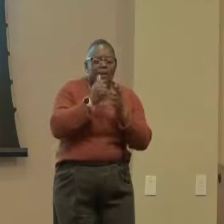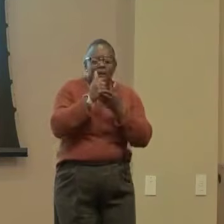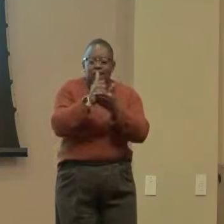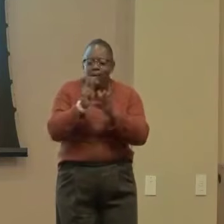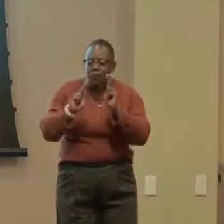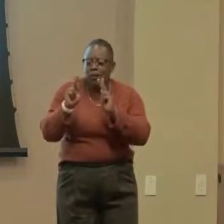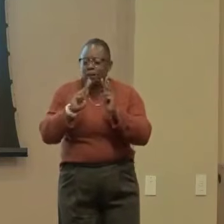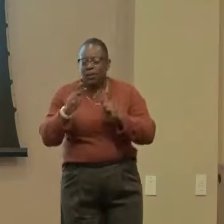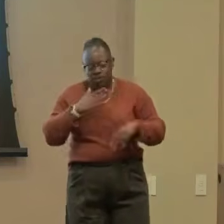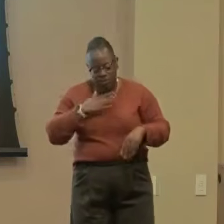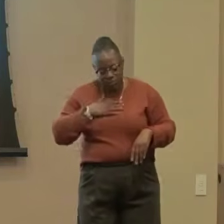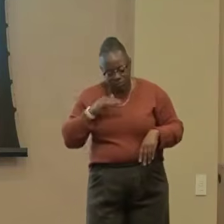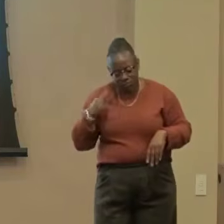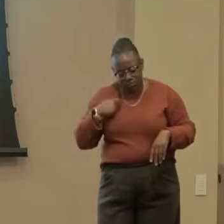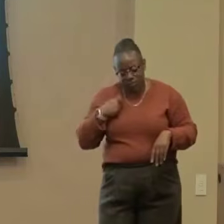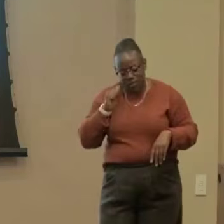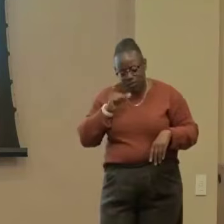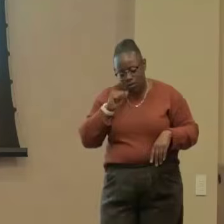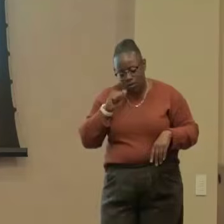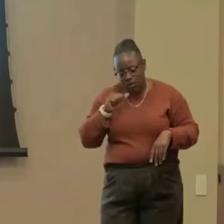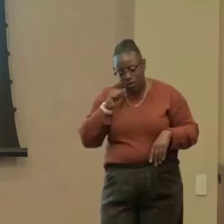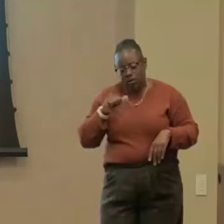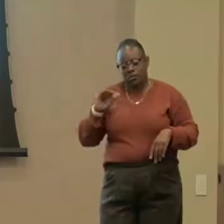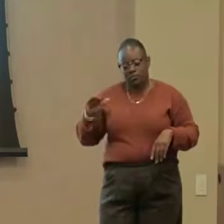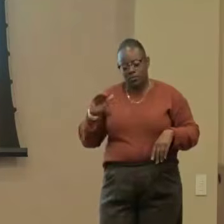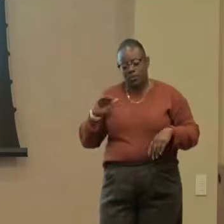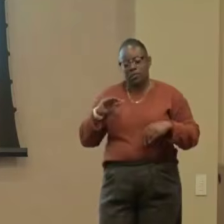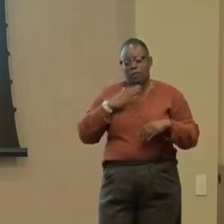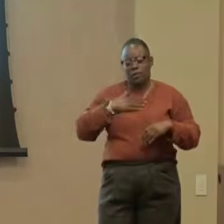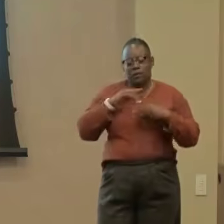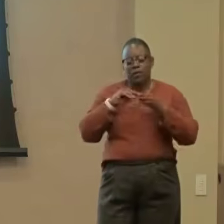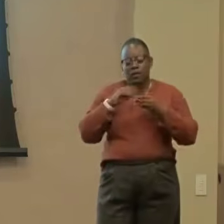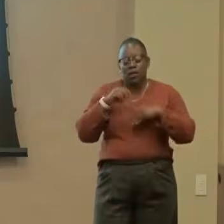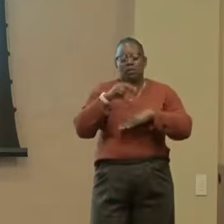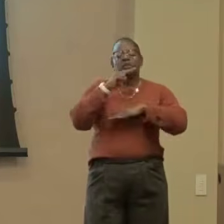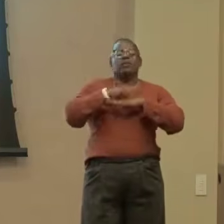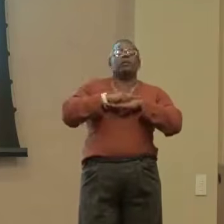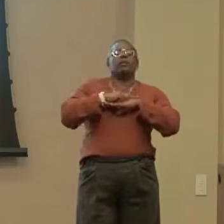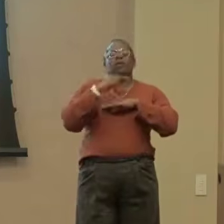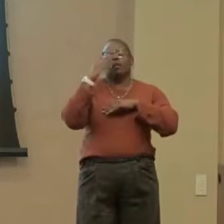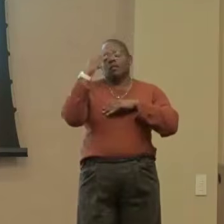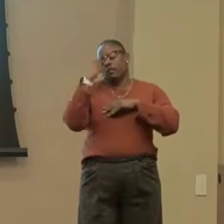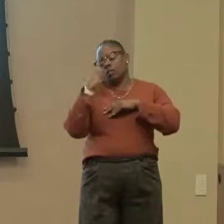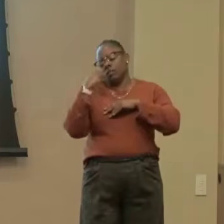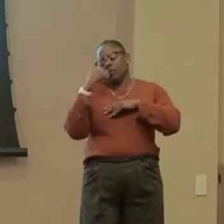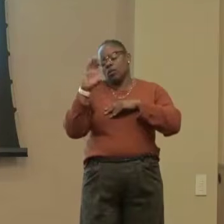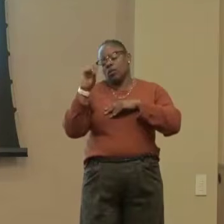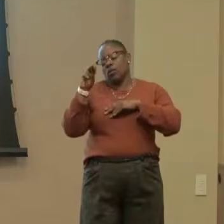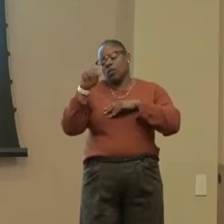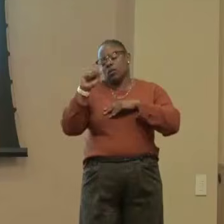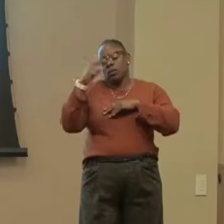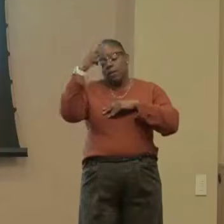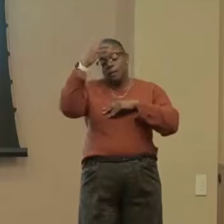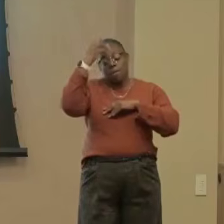this little girl's story, that I was in an induced coma for a week. I lost my complete